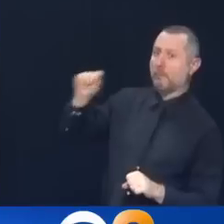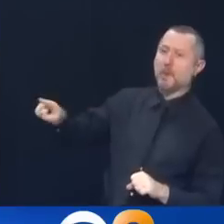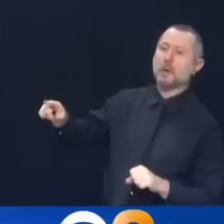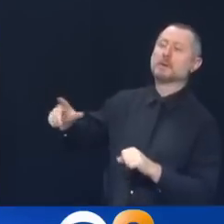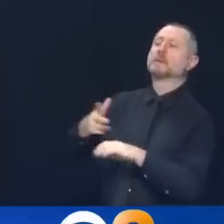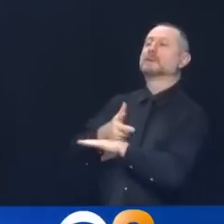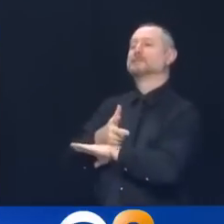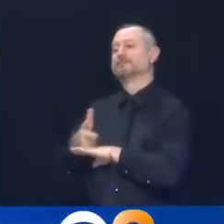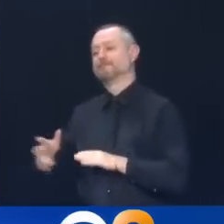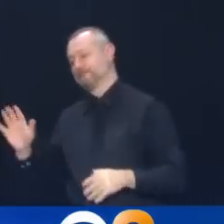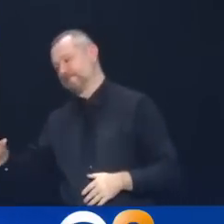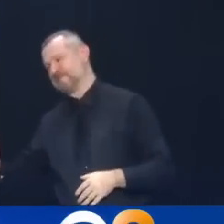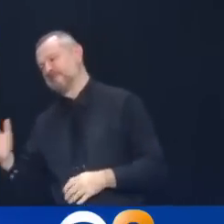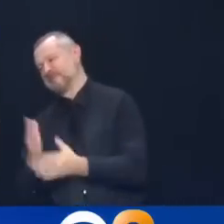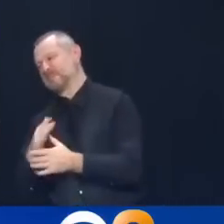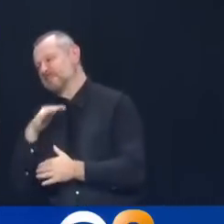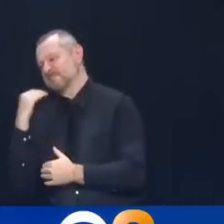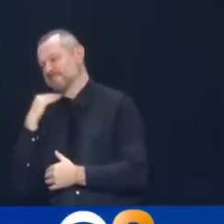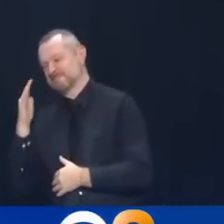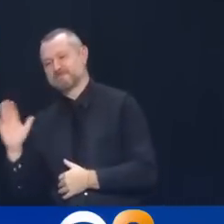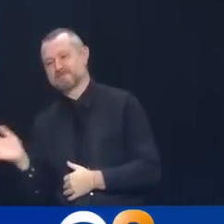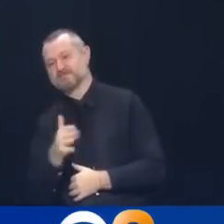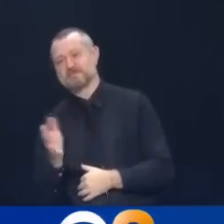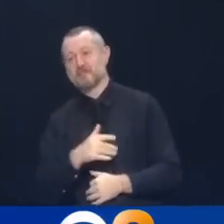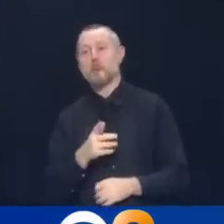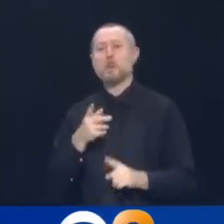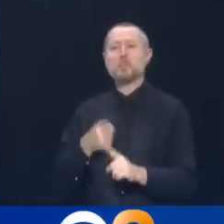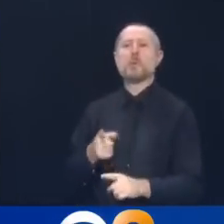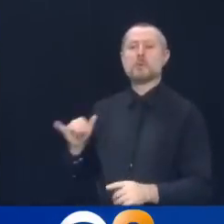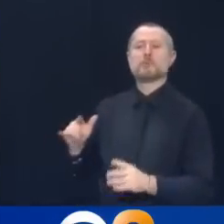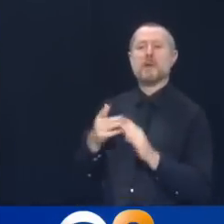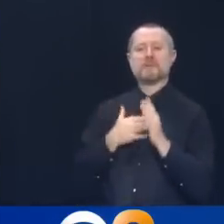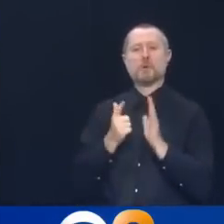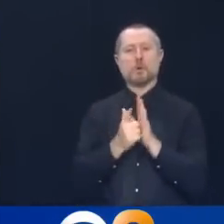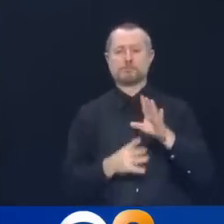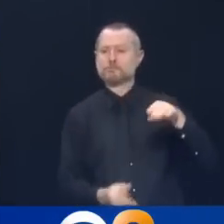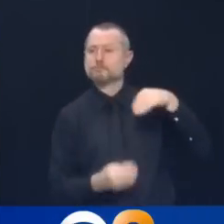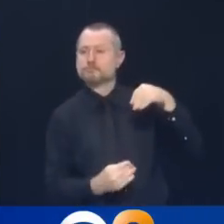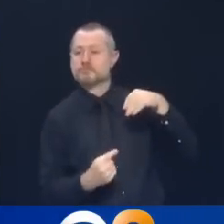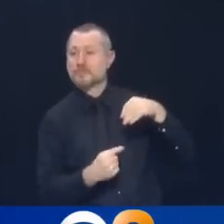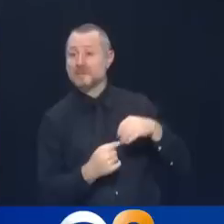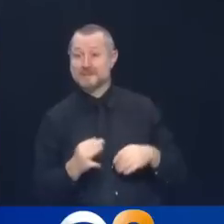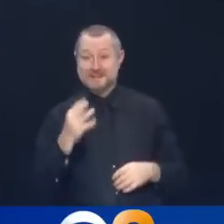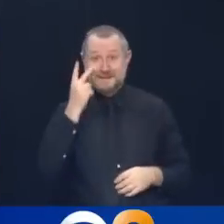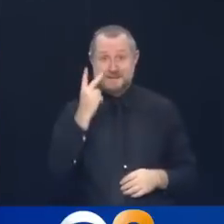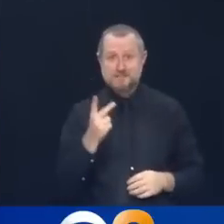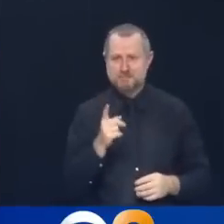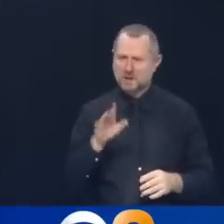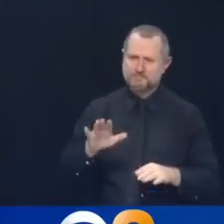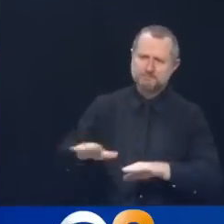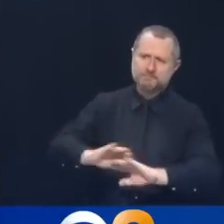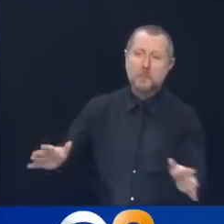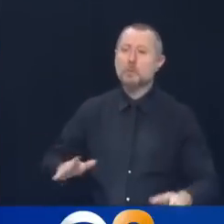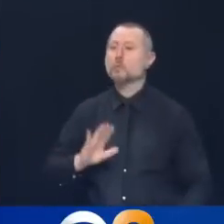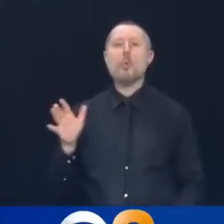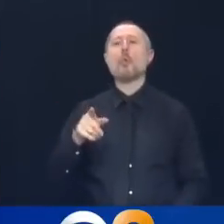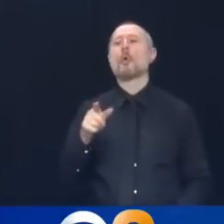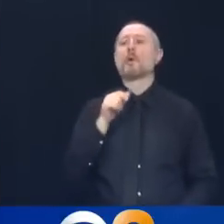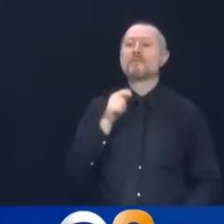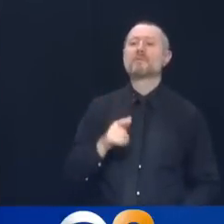the point of the law. If you see it, stop it. Don't invade